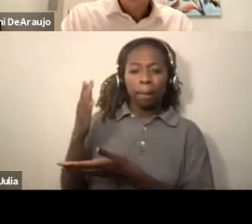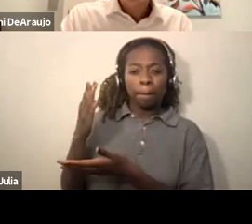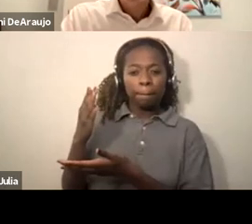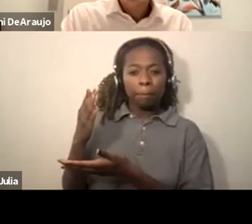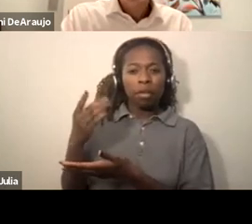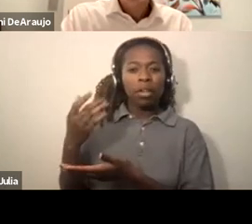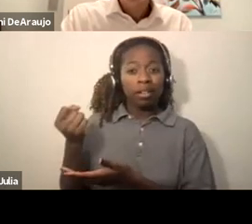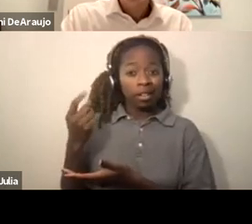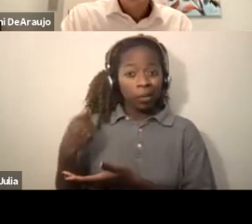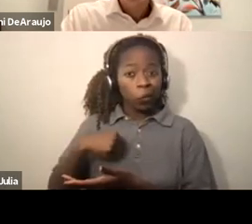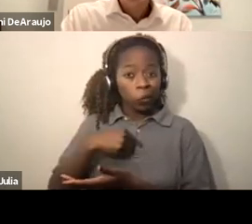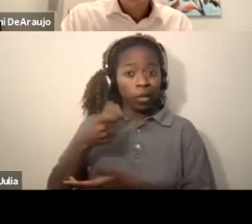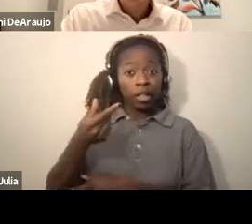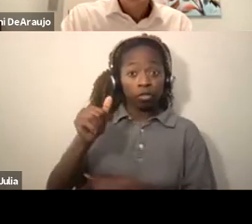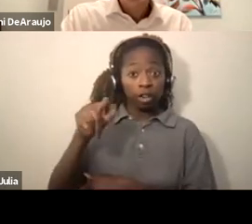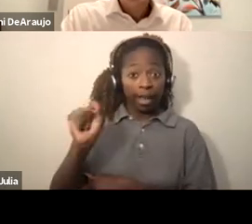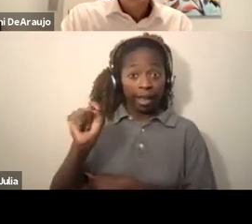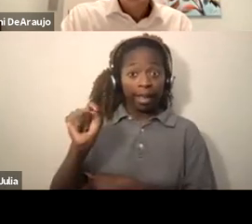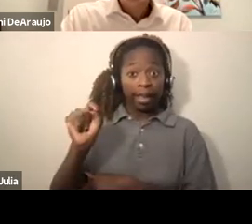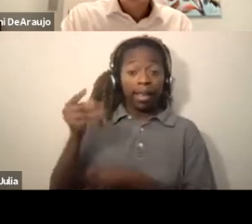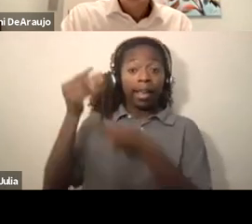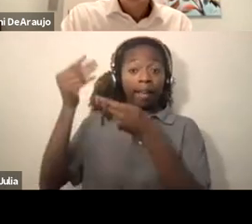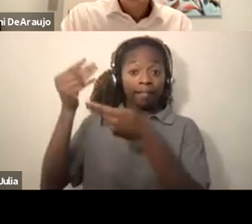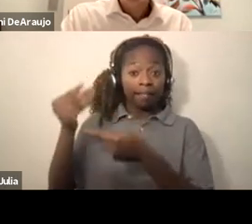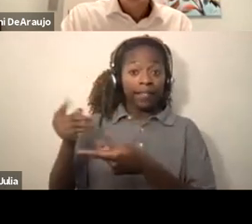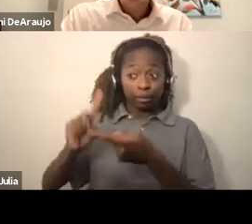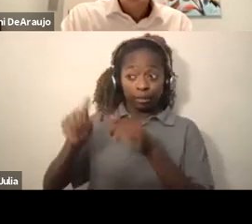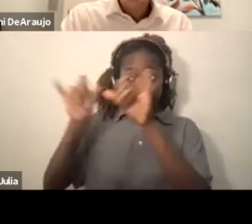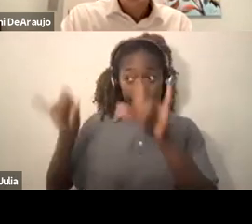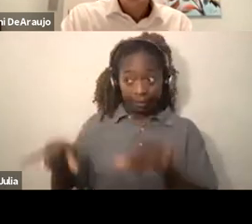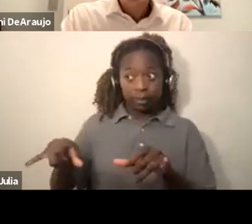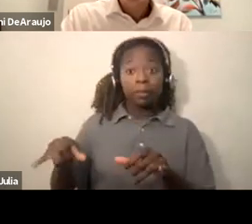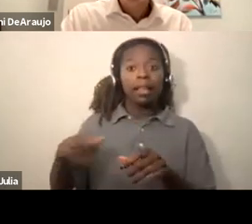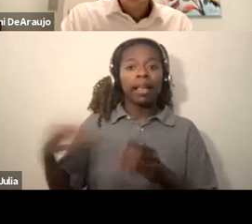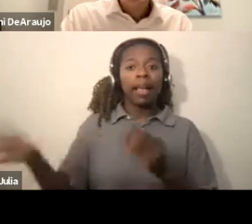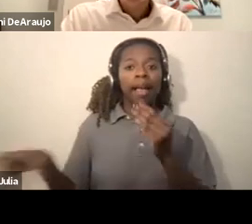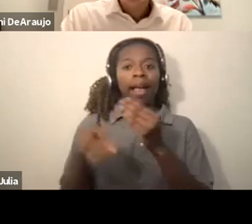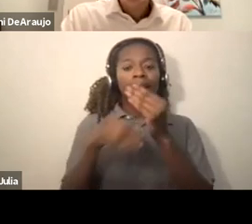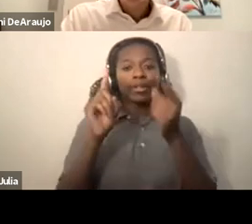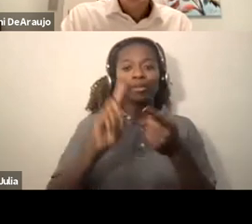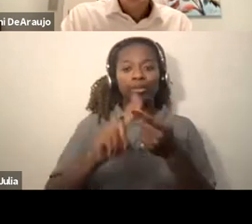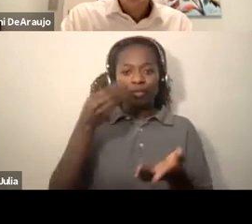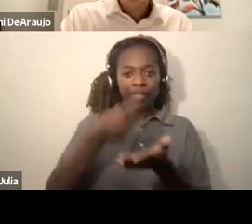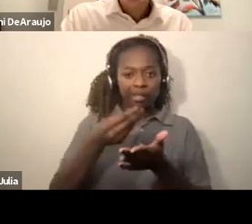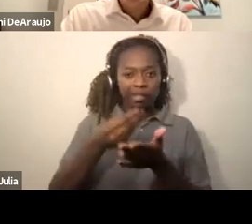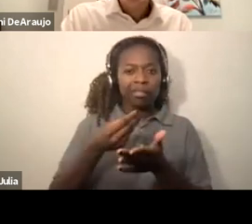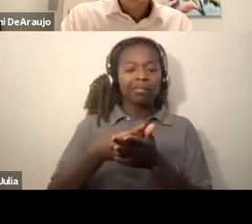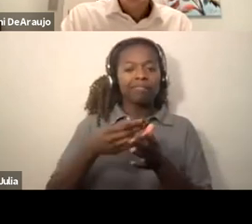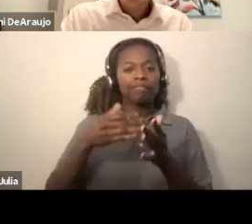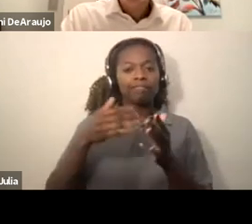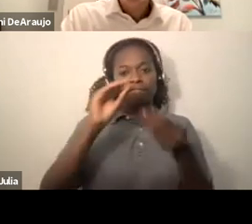of these grants into our financial system and they become part of our monthly budget updates um to the school committee we'll be coming back in december with our